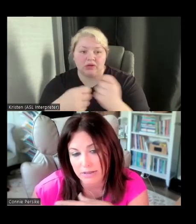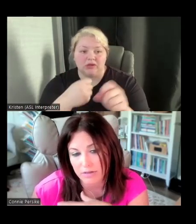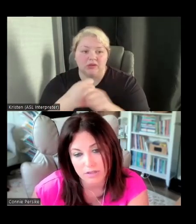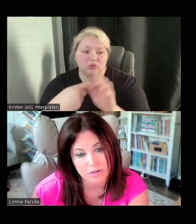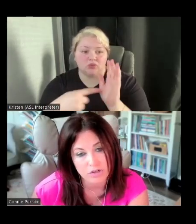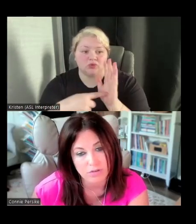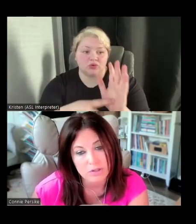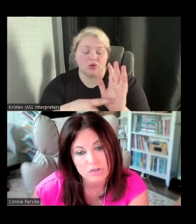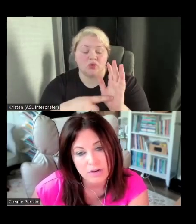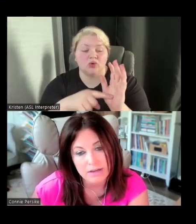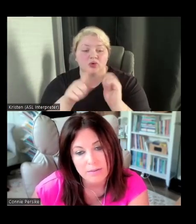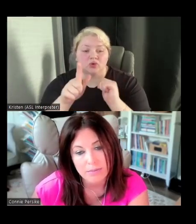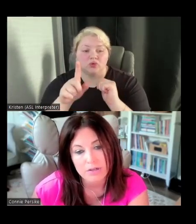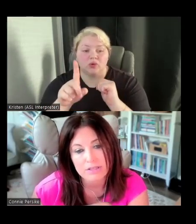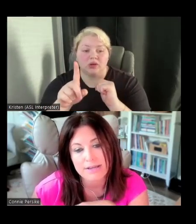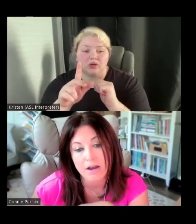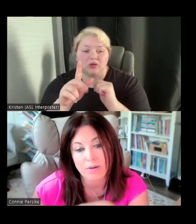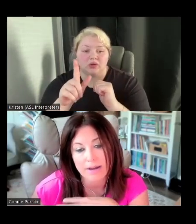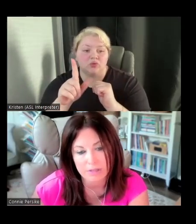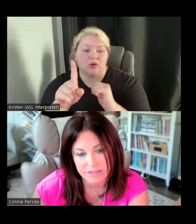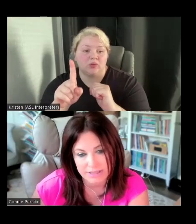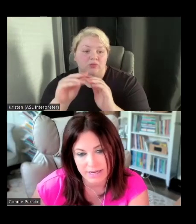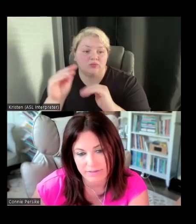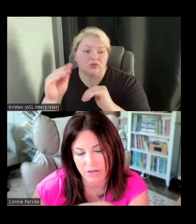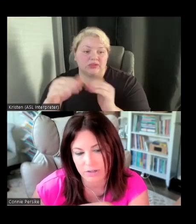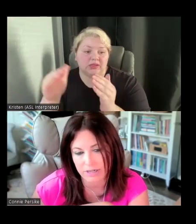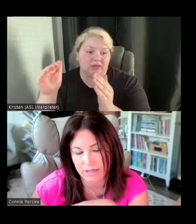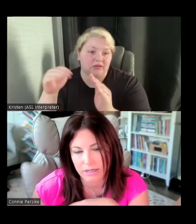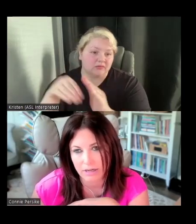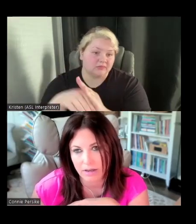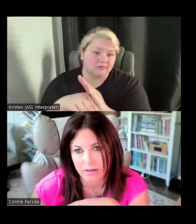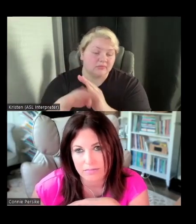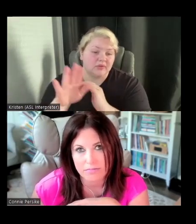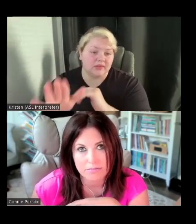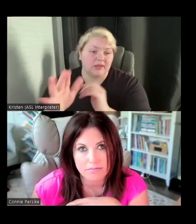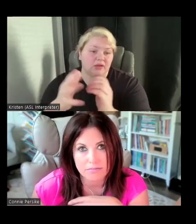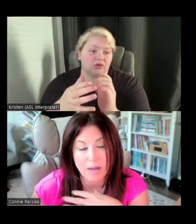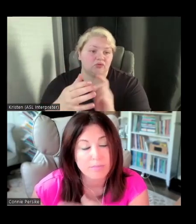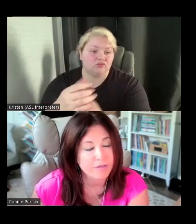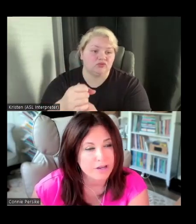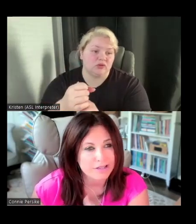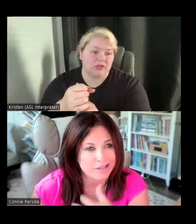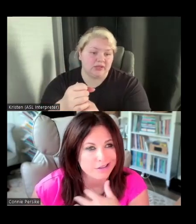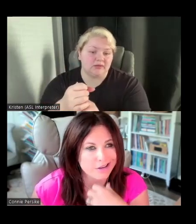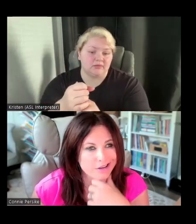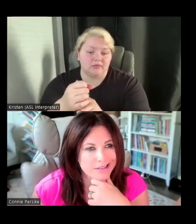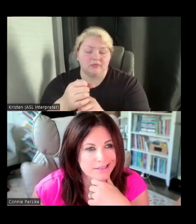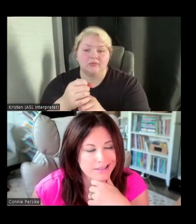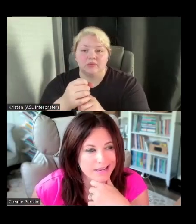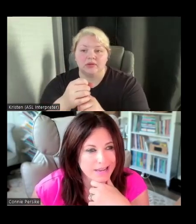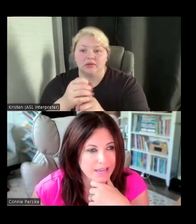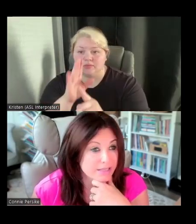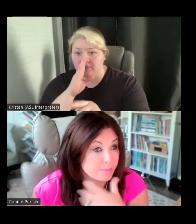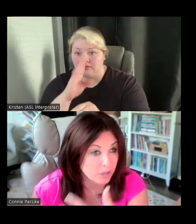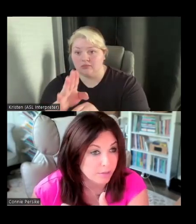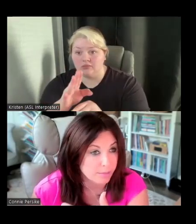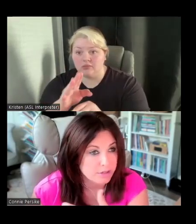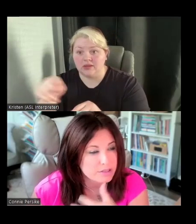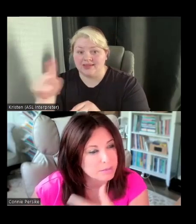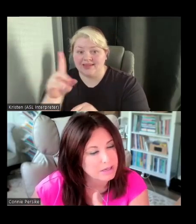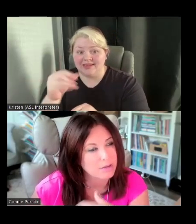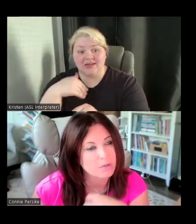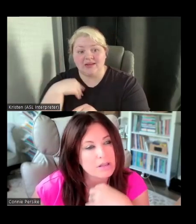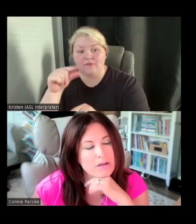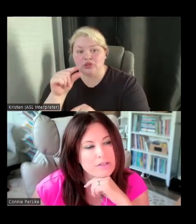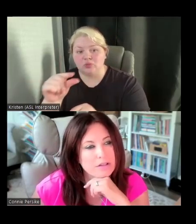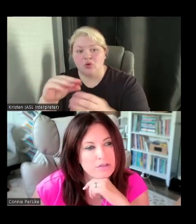21% in their seclusion and restraint numbers. Now, I will say very upfront in that they had small numbers